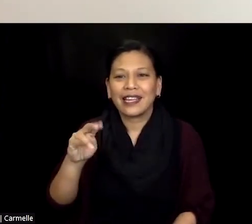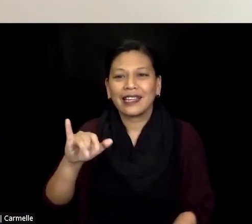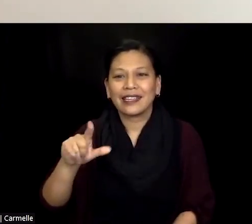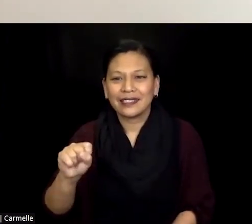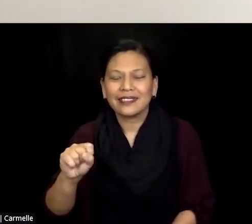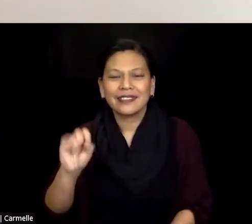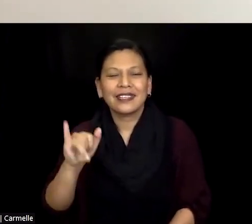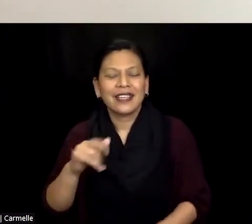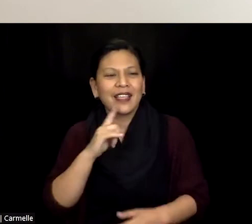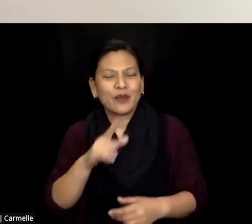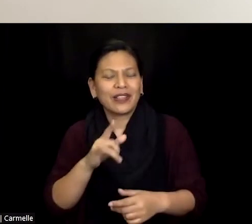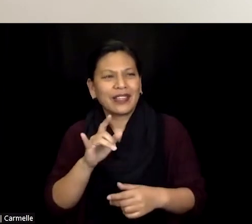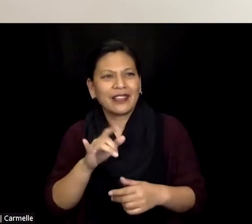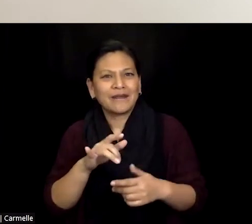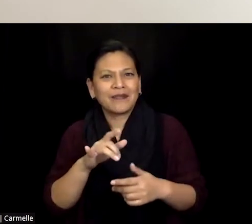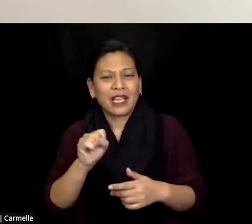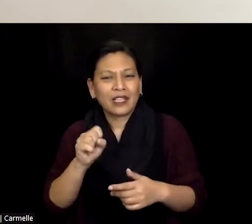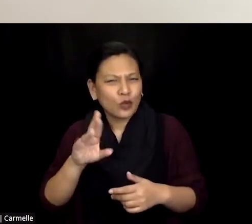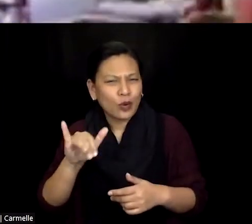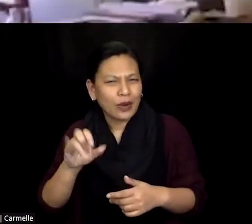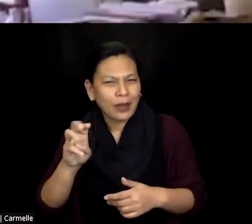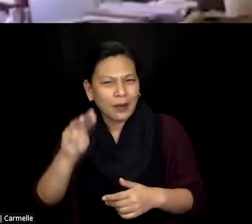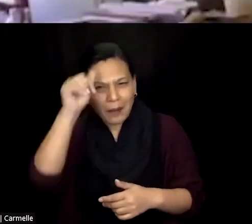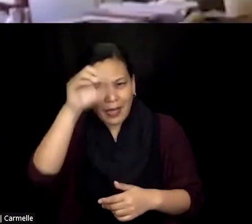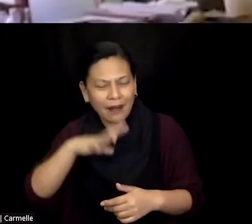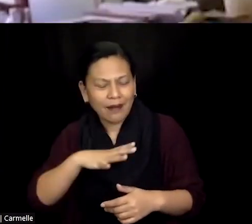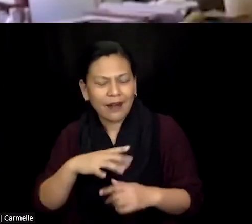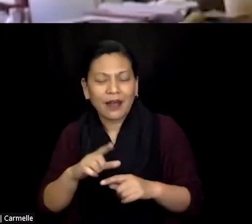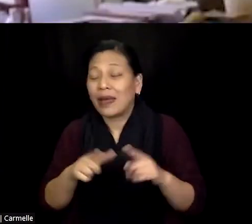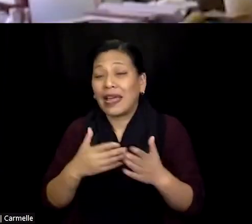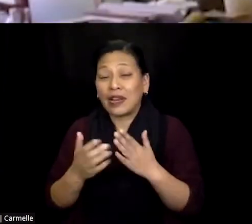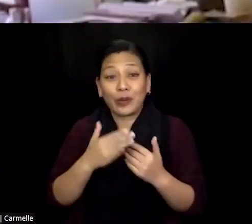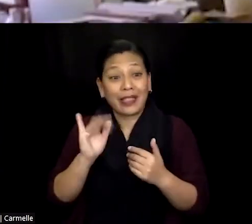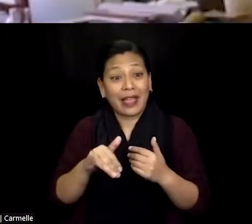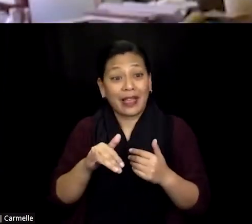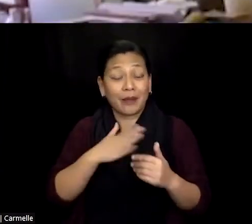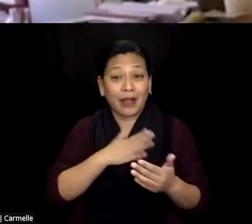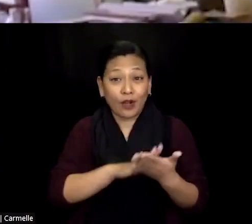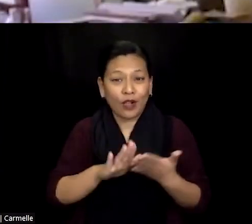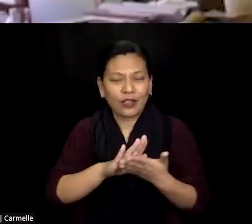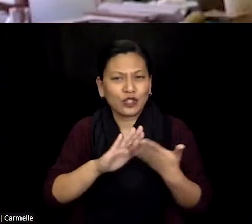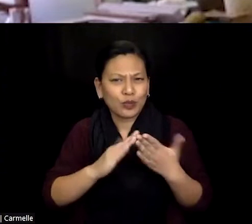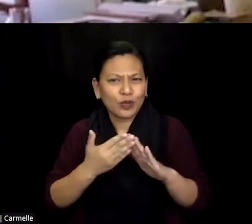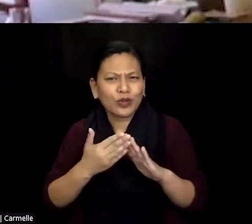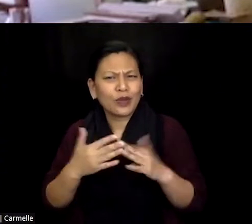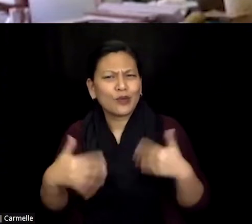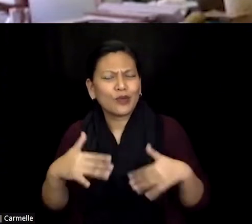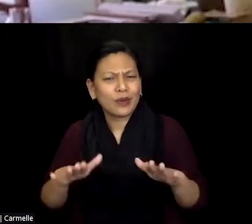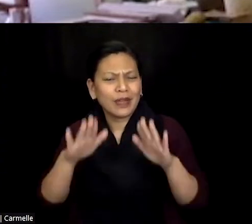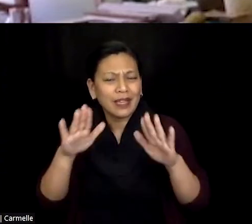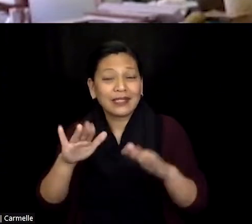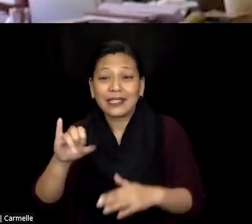and Sorry Man. So like, there is this wonderful community that I took from film school. Issa Rae said that. She